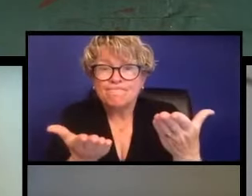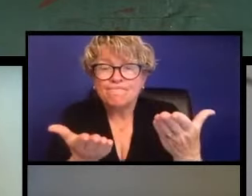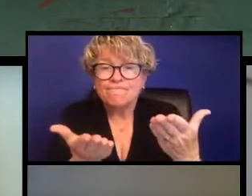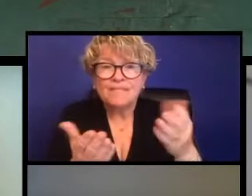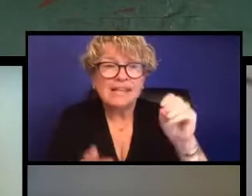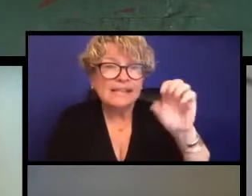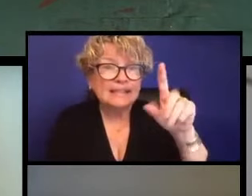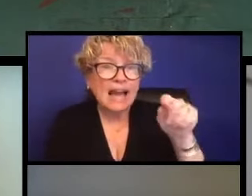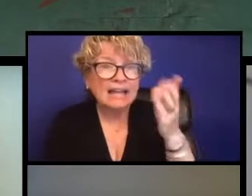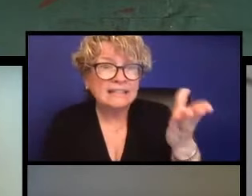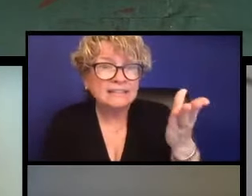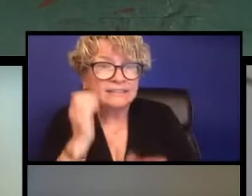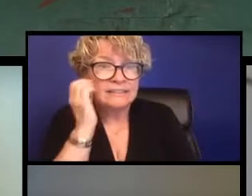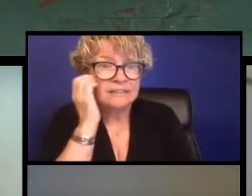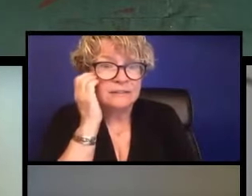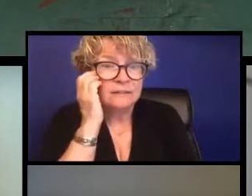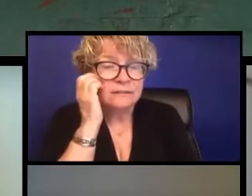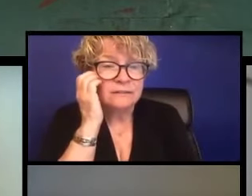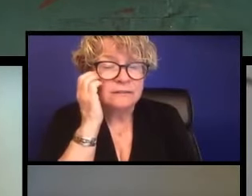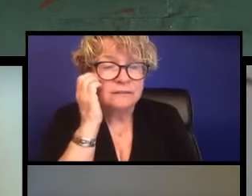Scott?